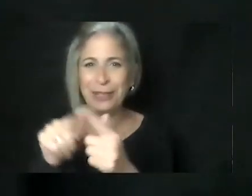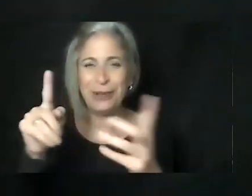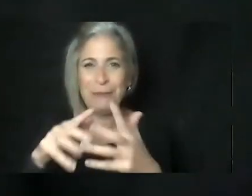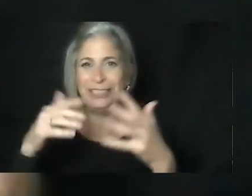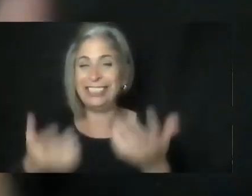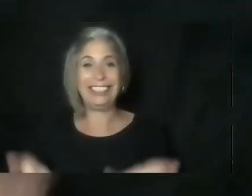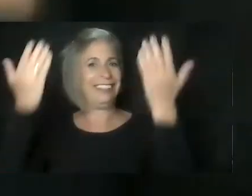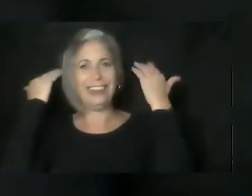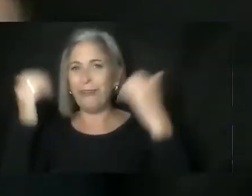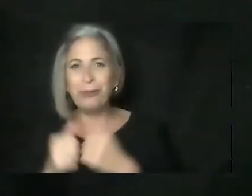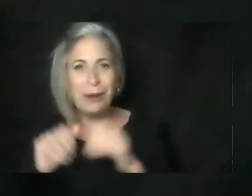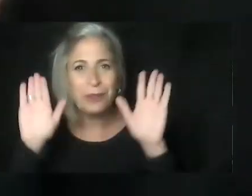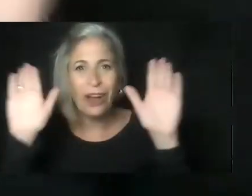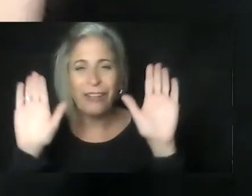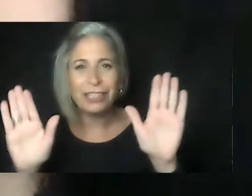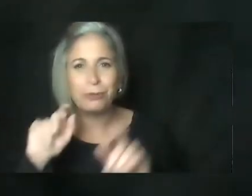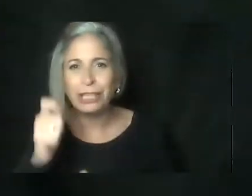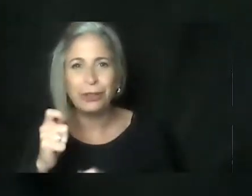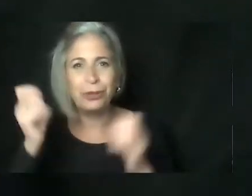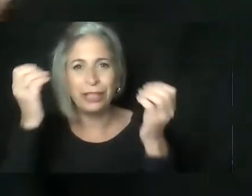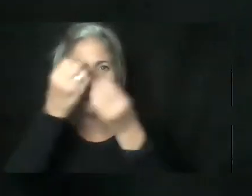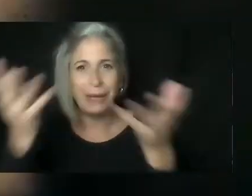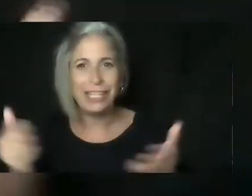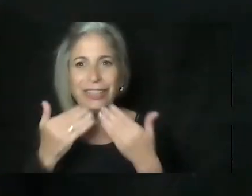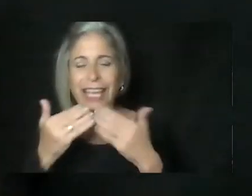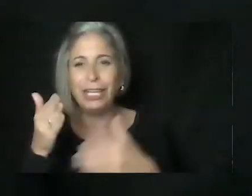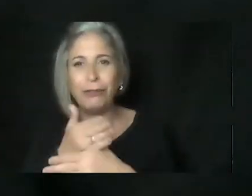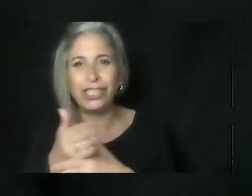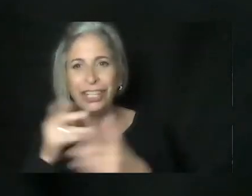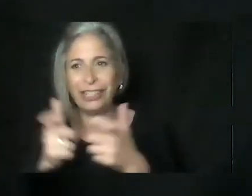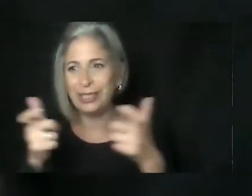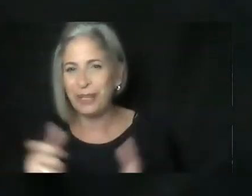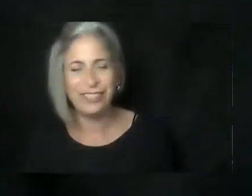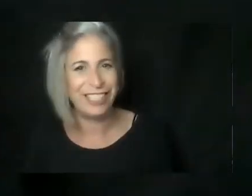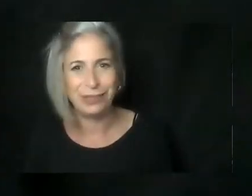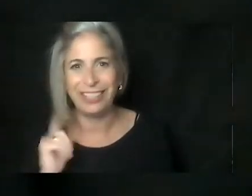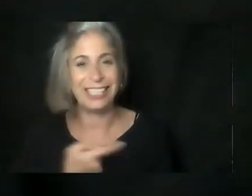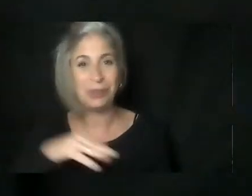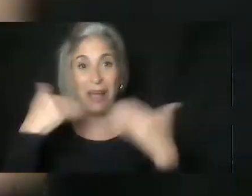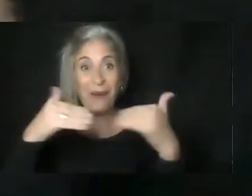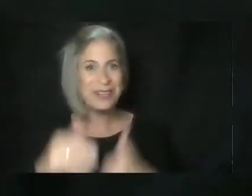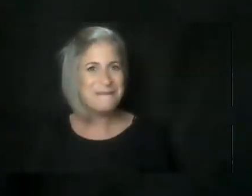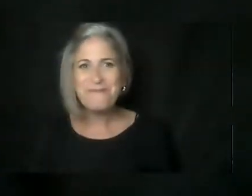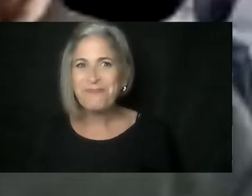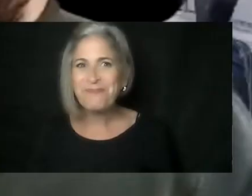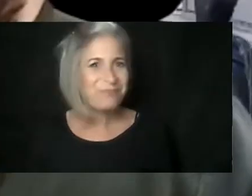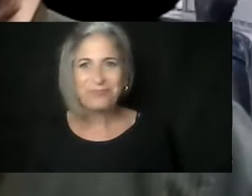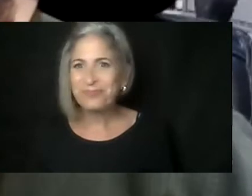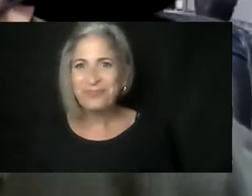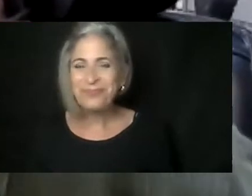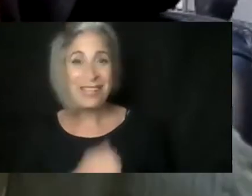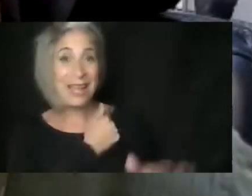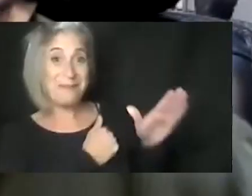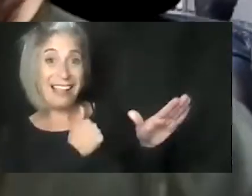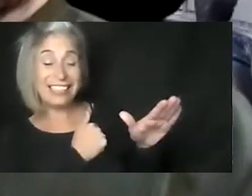keep up with you, but just overwhelmed with all of this really cool information. Thank you for sharing so much of this with us. Hey, well, I